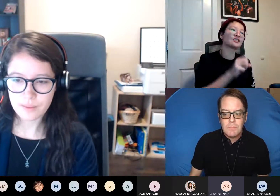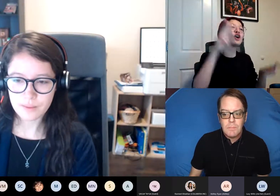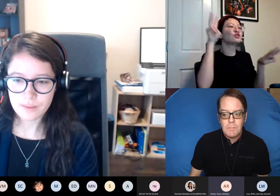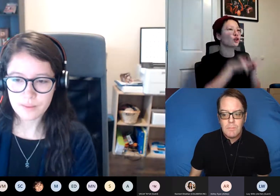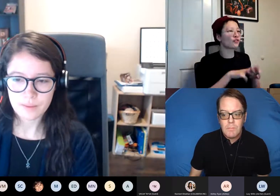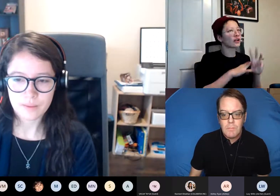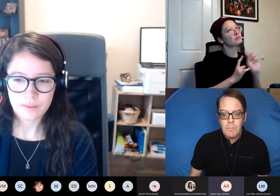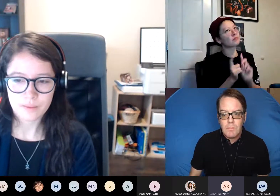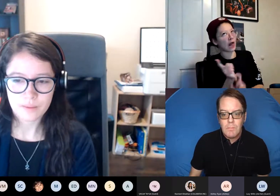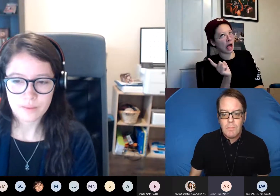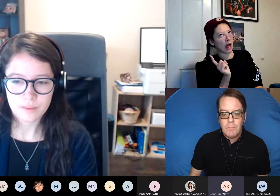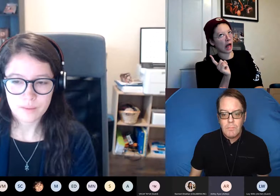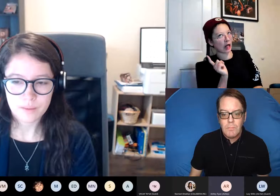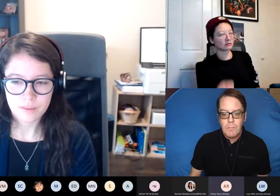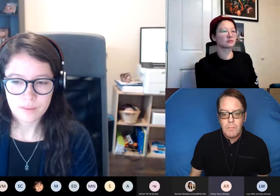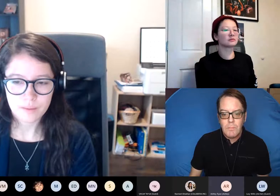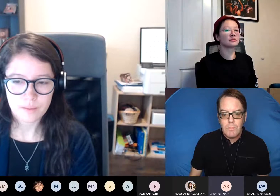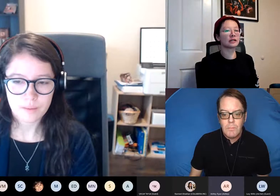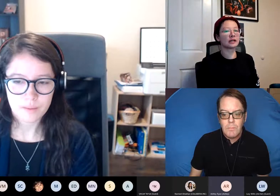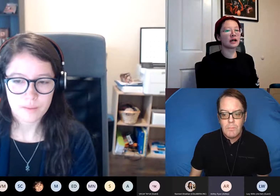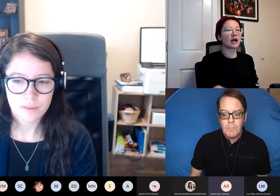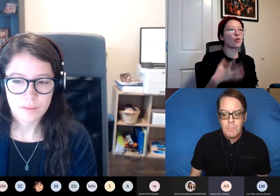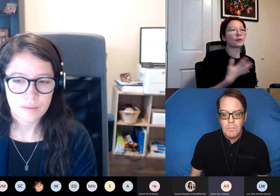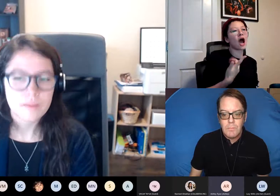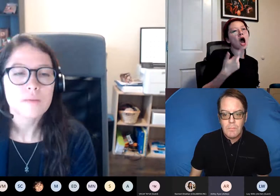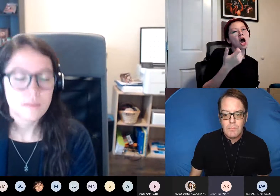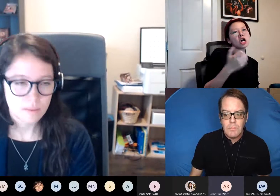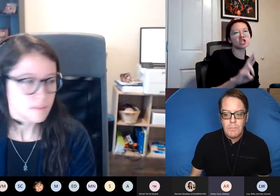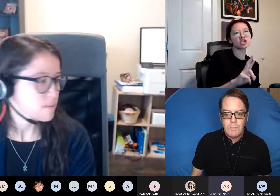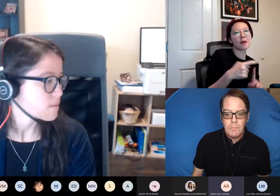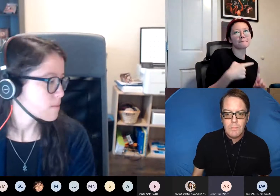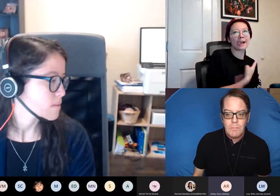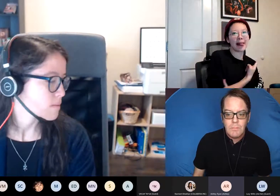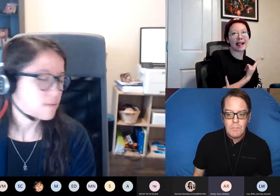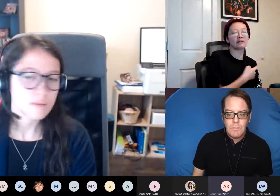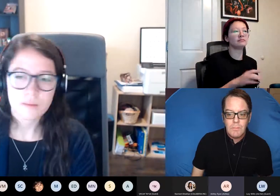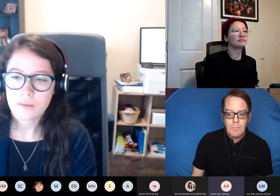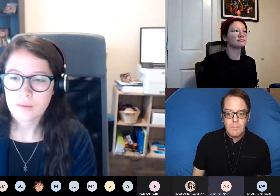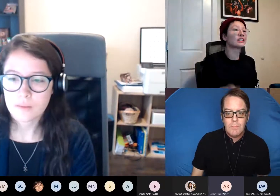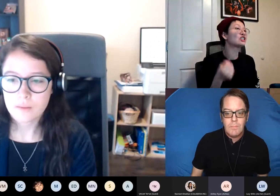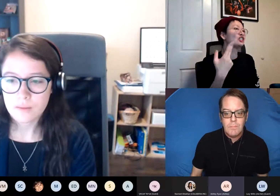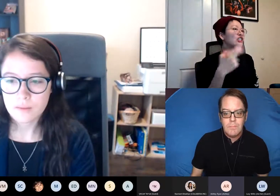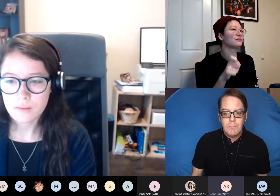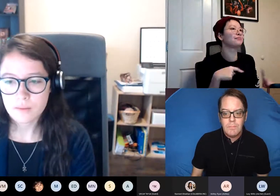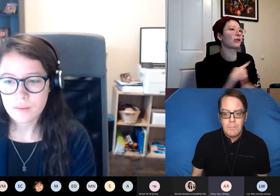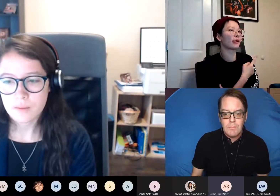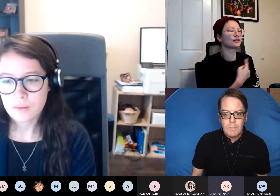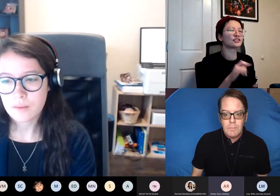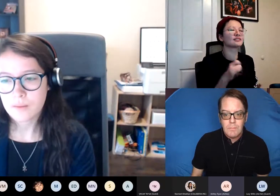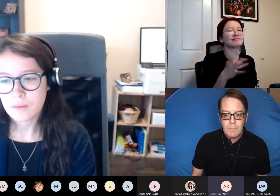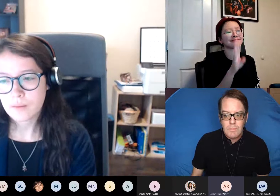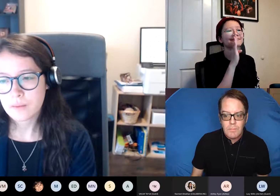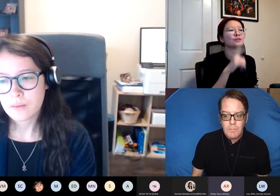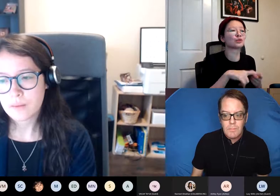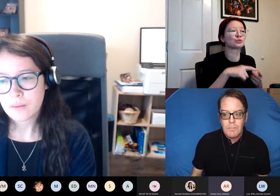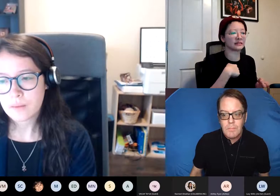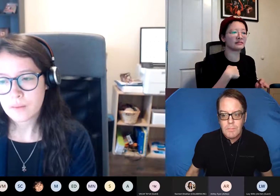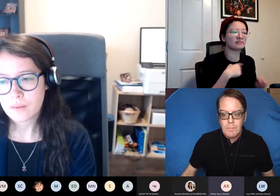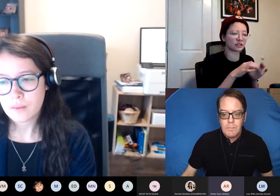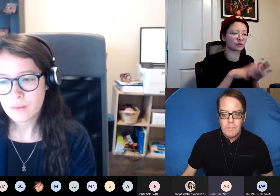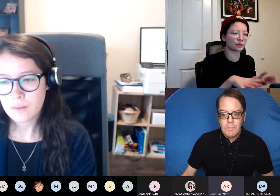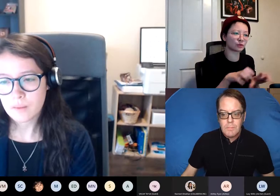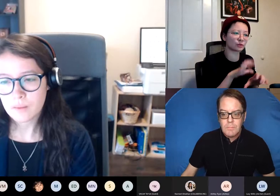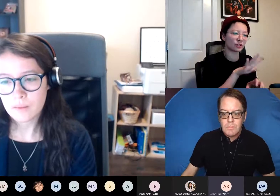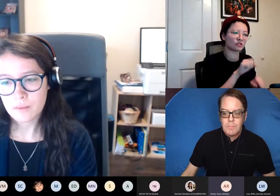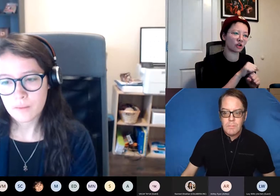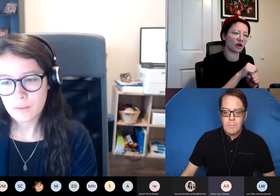Mia. Hey, Mia, could you tell Sophie? Or hey, interpreter, would you mind telling Sophie? Could you tell her about this? Or